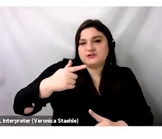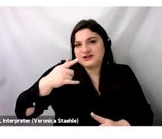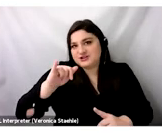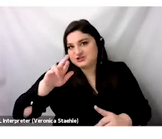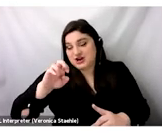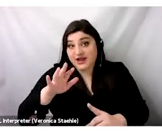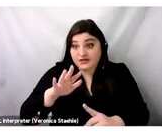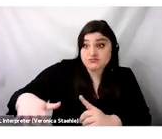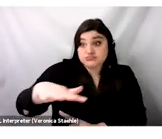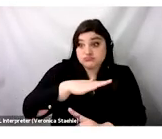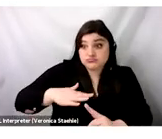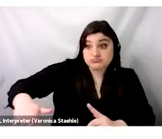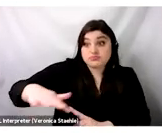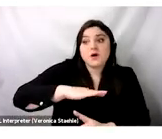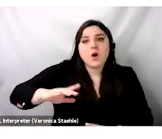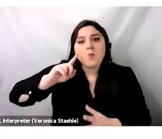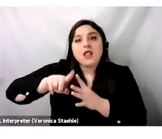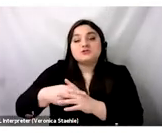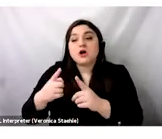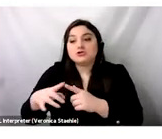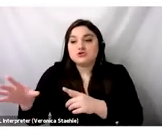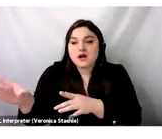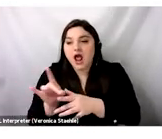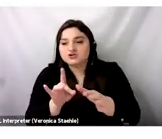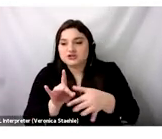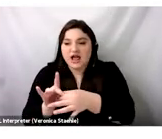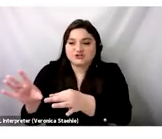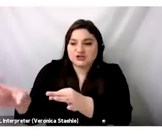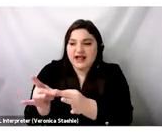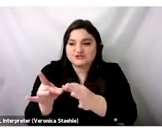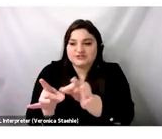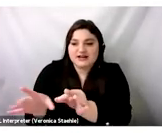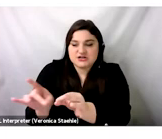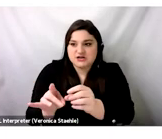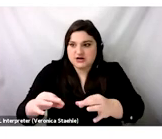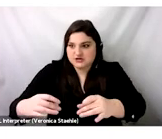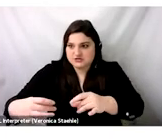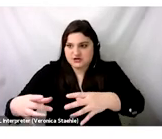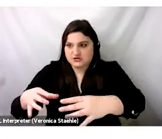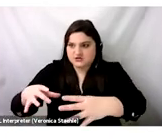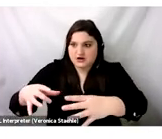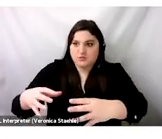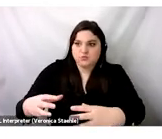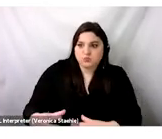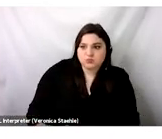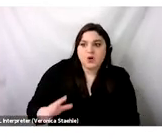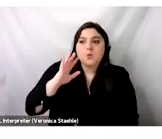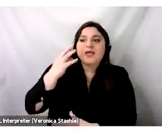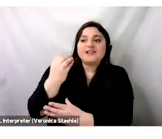certain compounds and like slowly sinks. So if you think about our anthropogenic footprint, that very